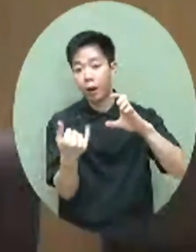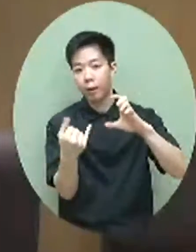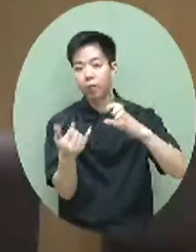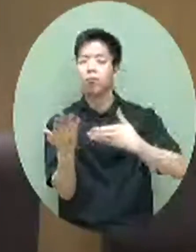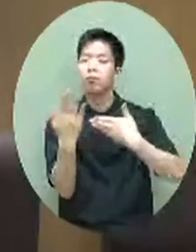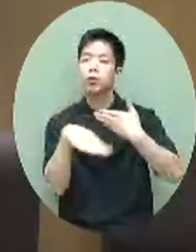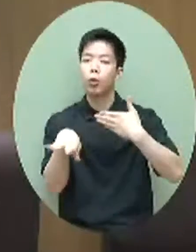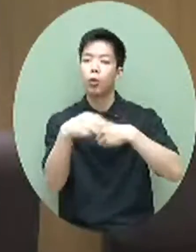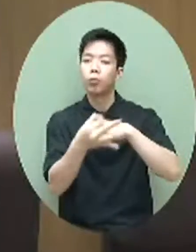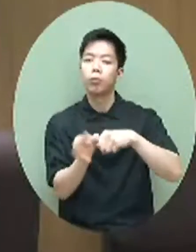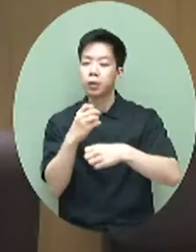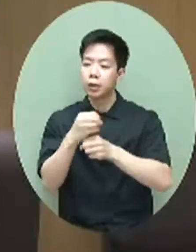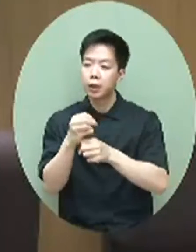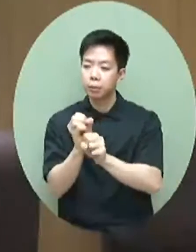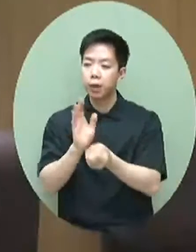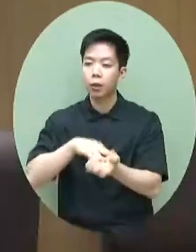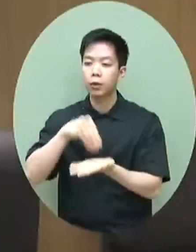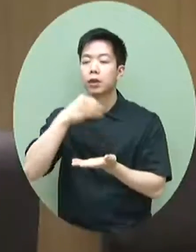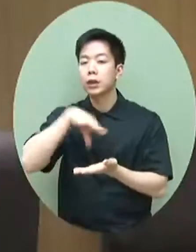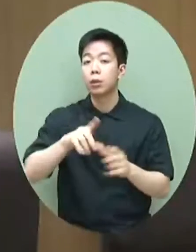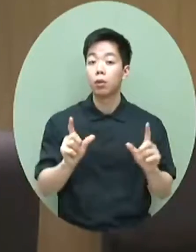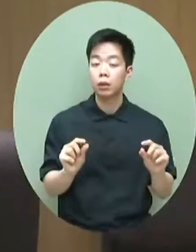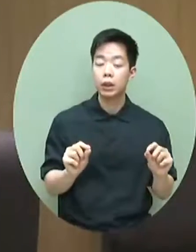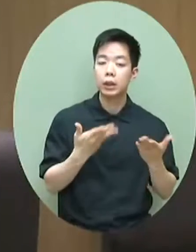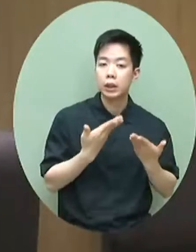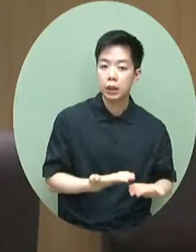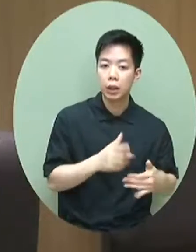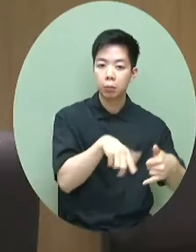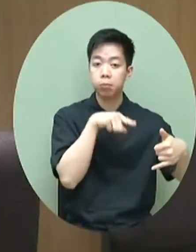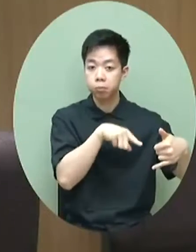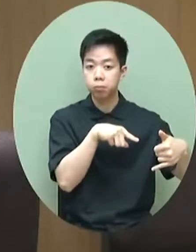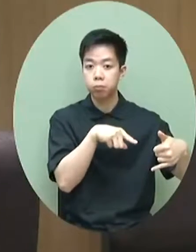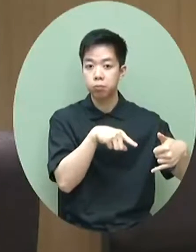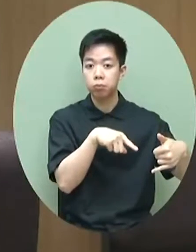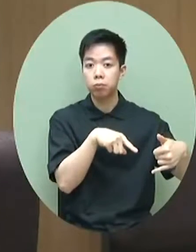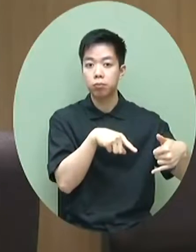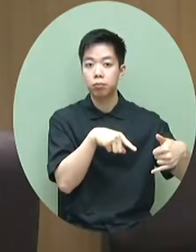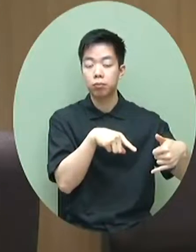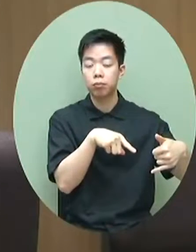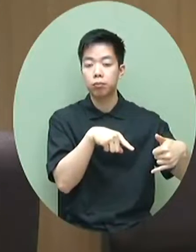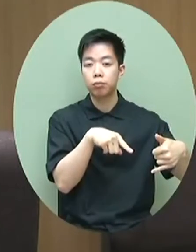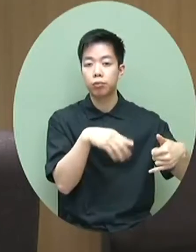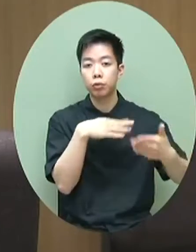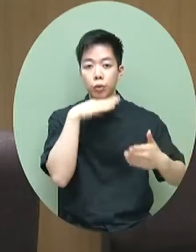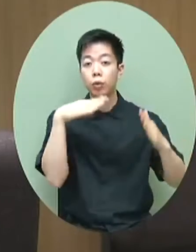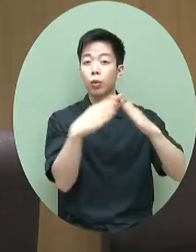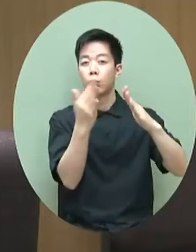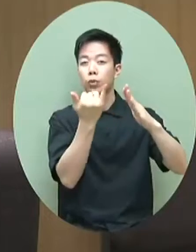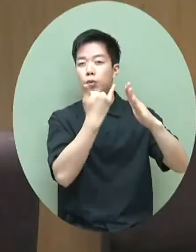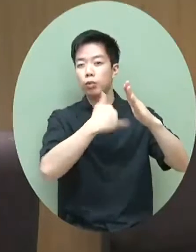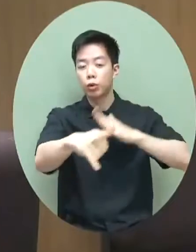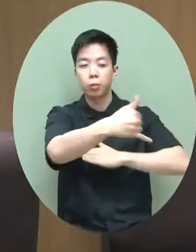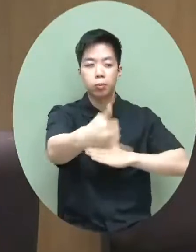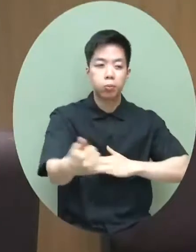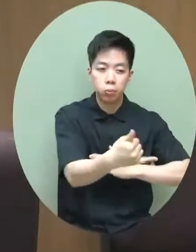because you talked about having a positive record in the other country? Does it mean that the